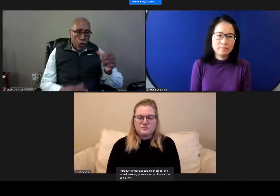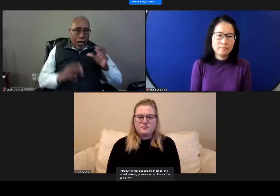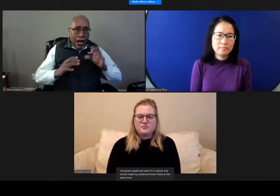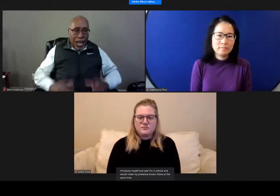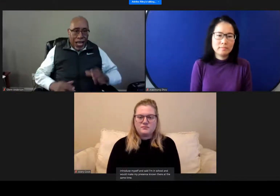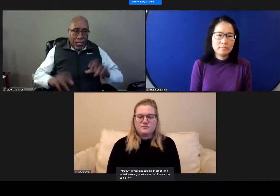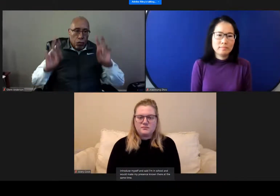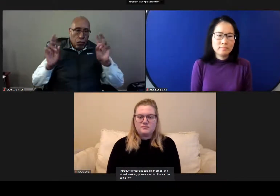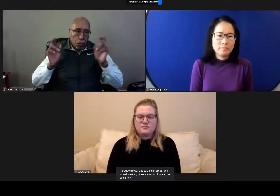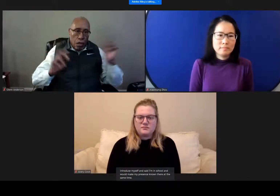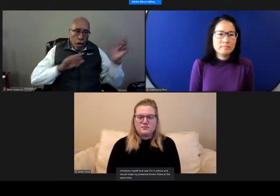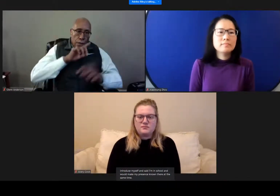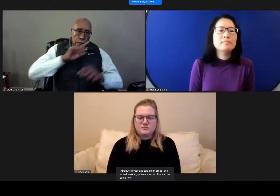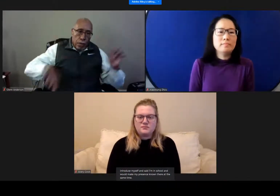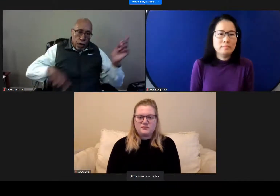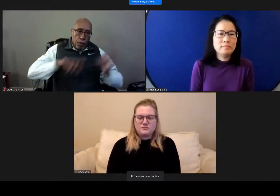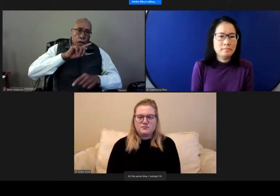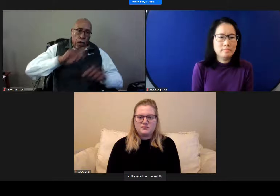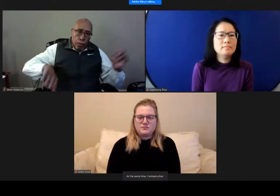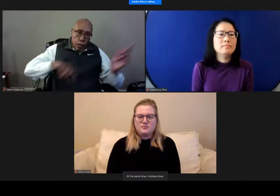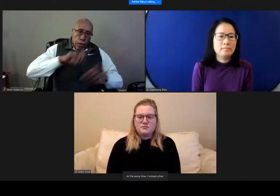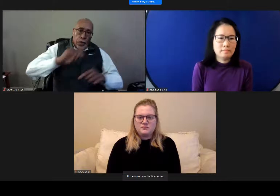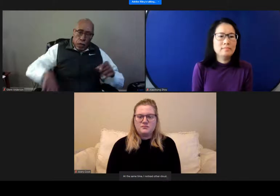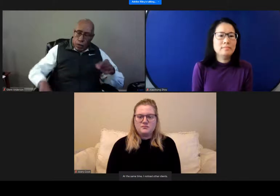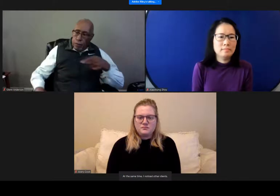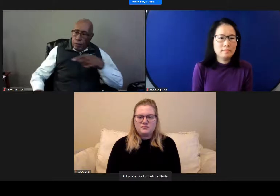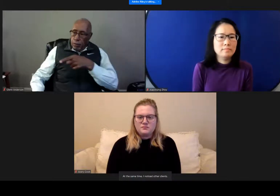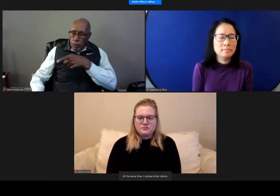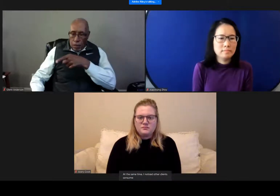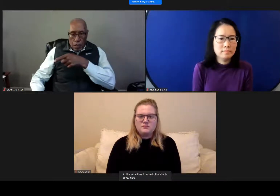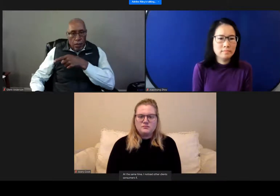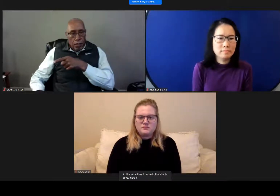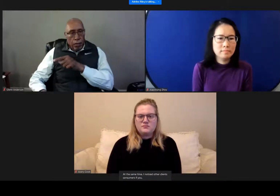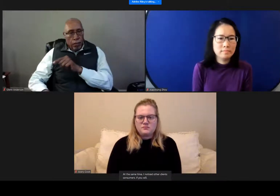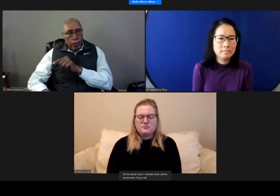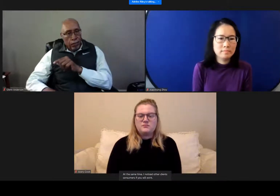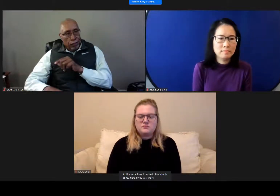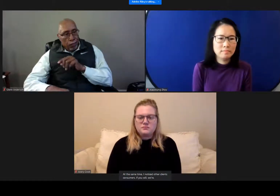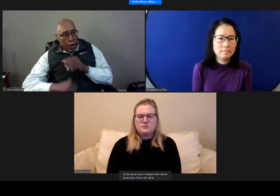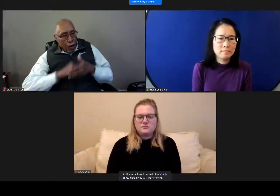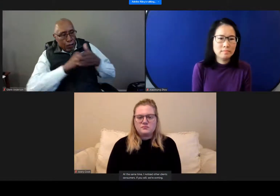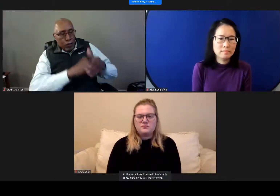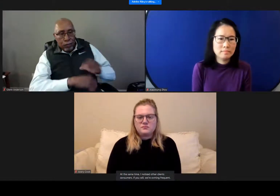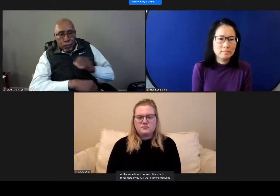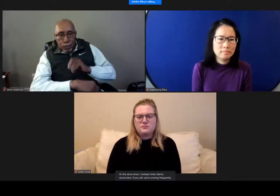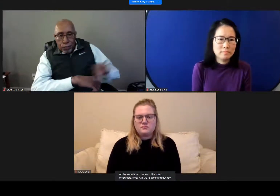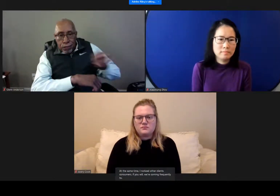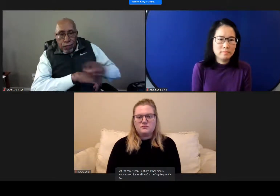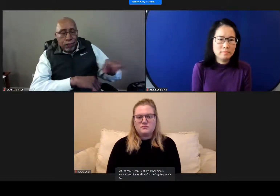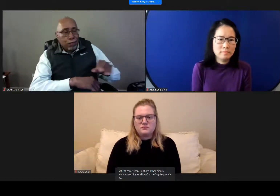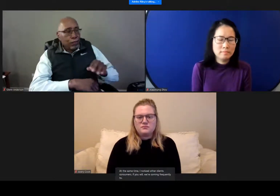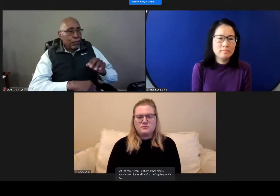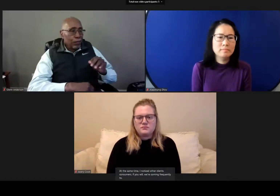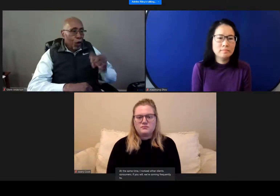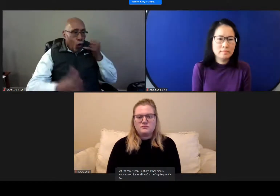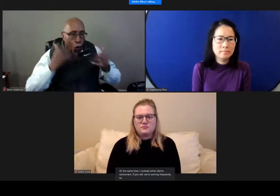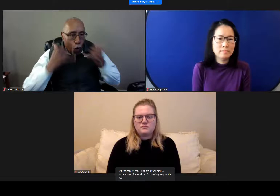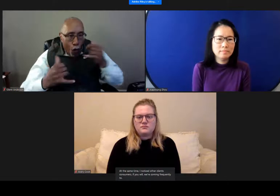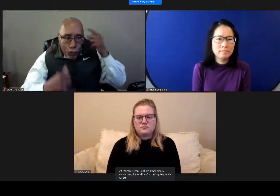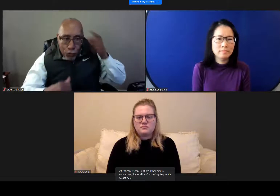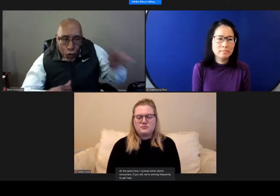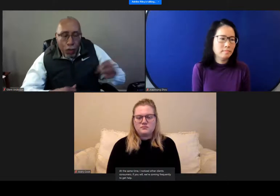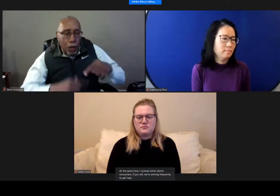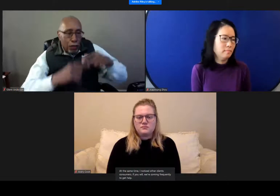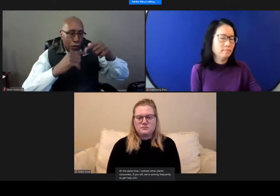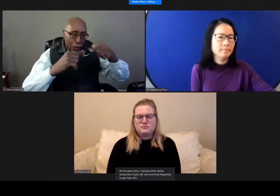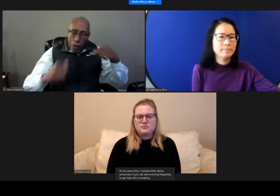time, I noticed other clients, consumers, if you will, were coming frequently to get help